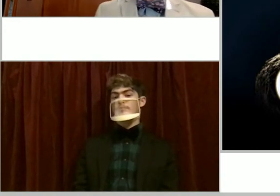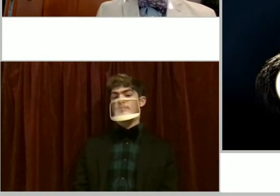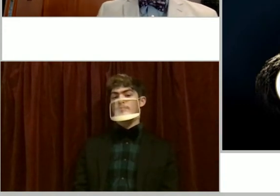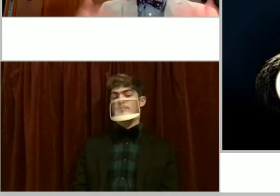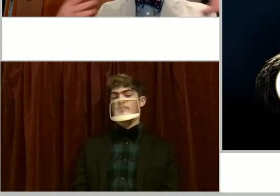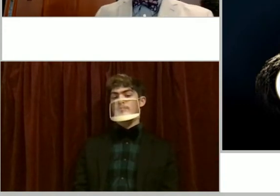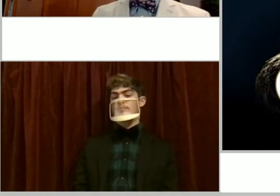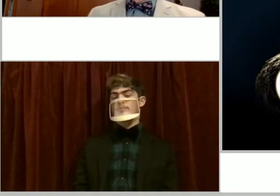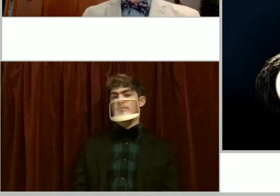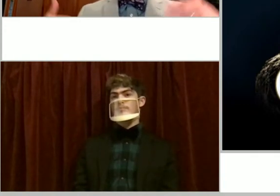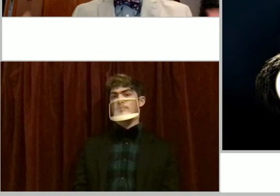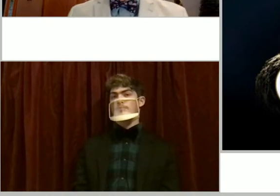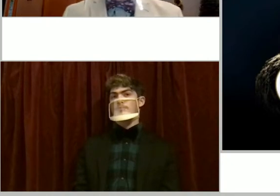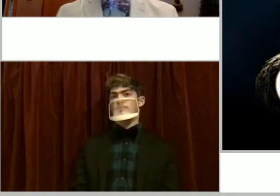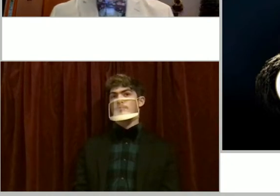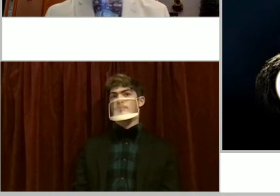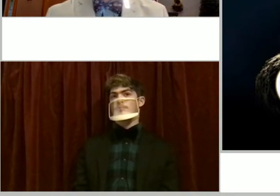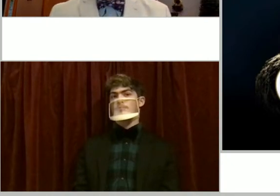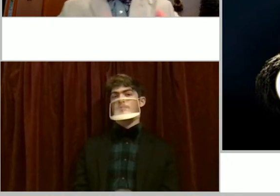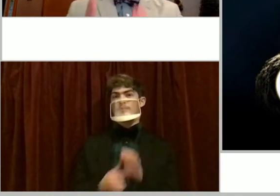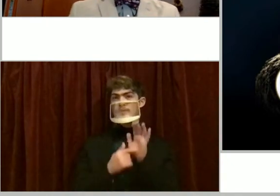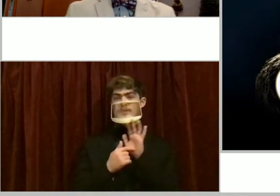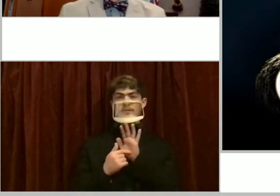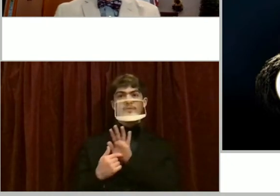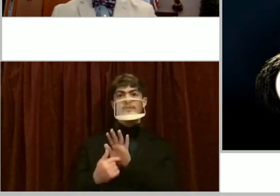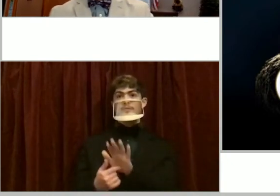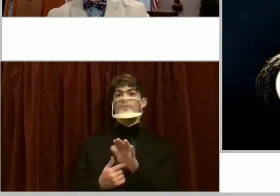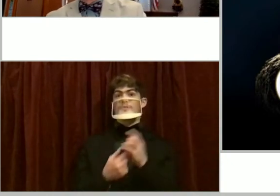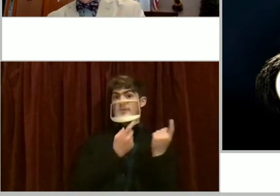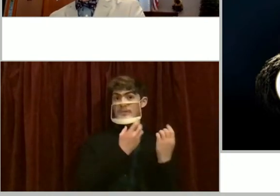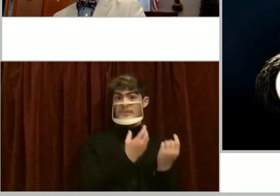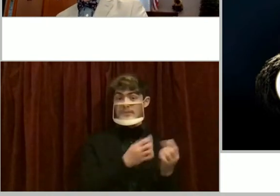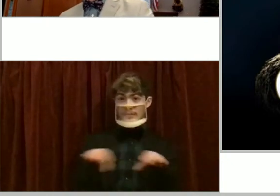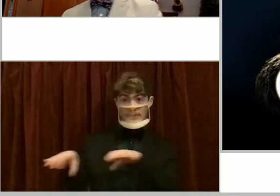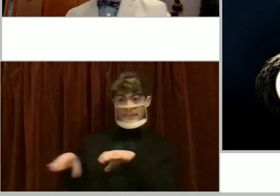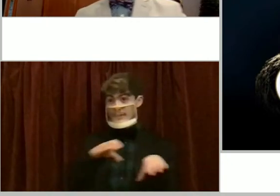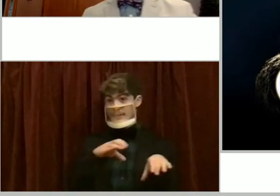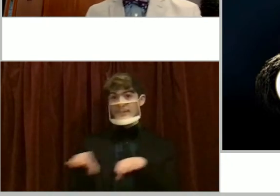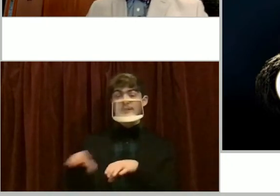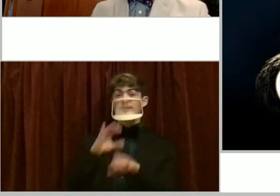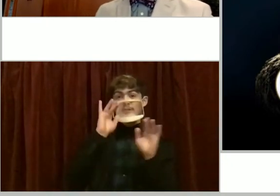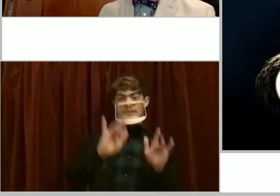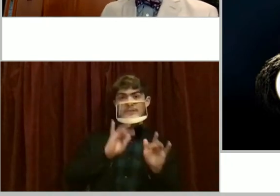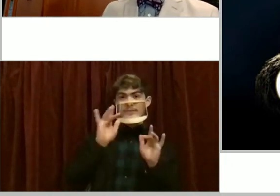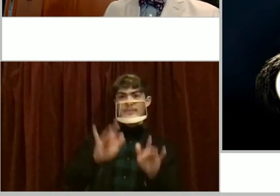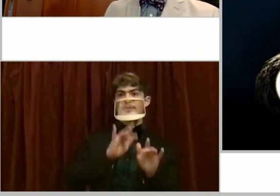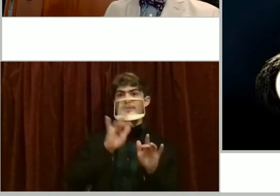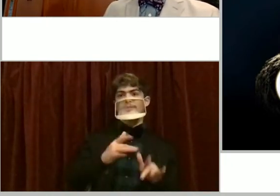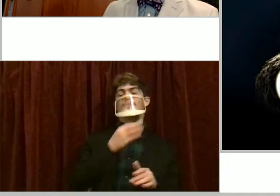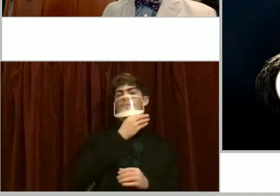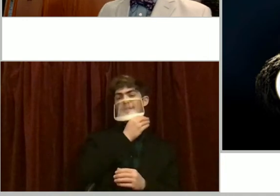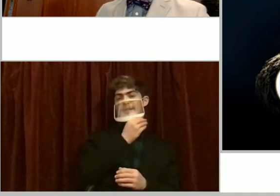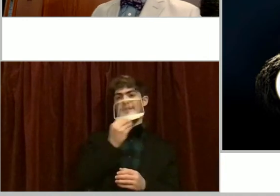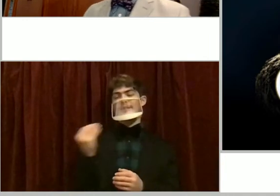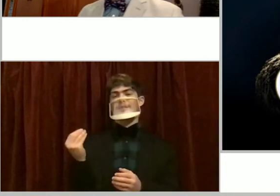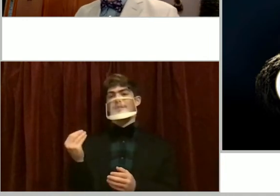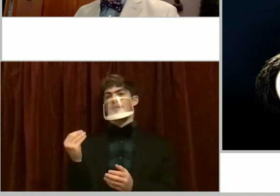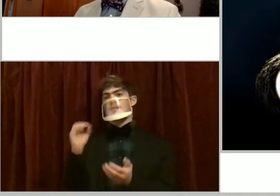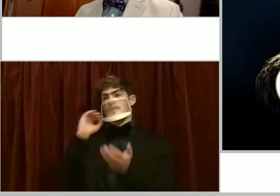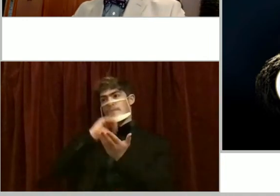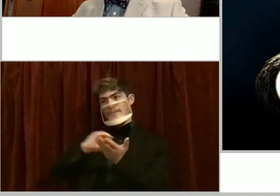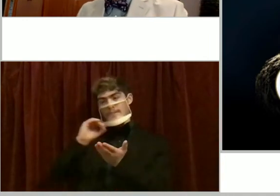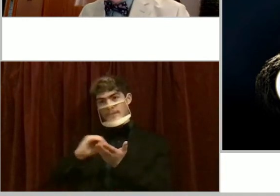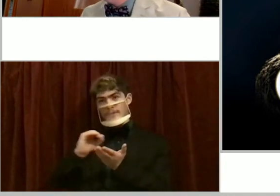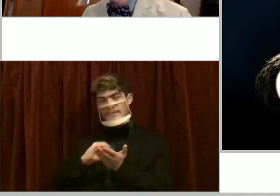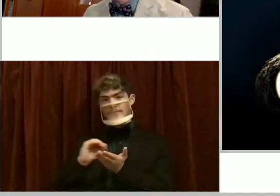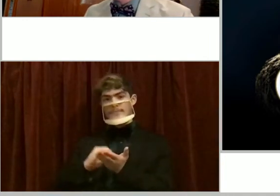to actions of compassion or pity, and the second one is closely related to that Hebrew word, which at its root